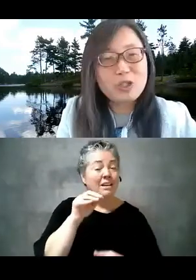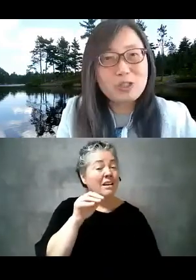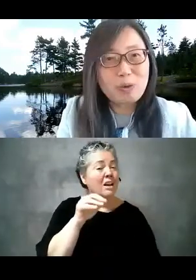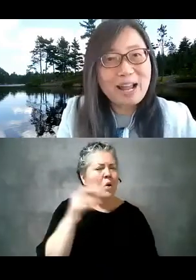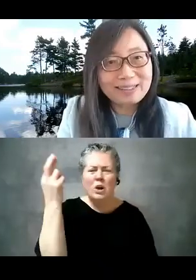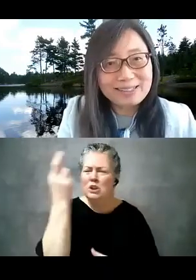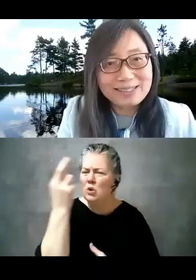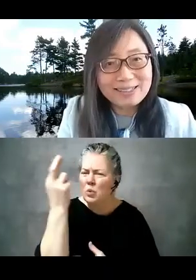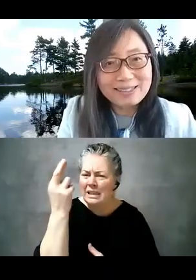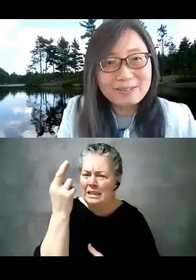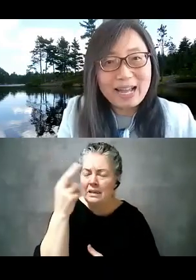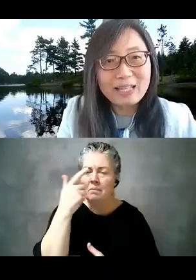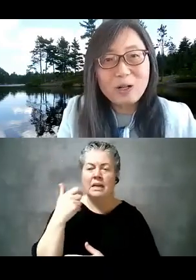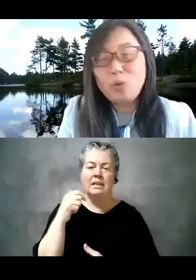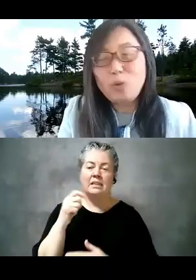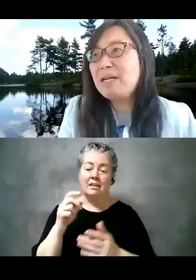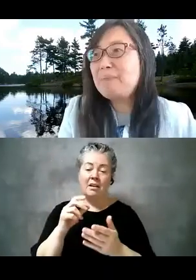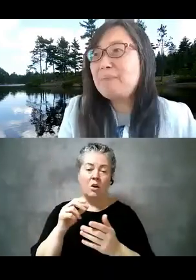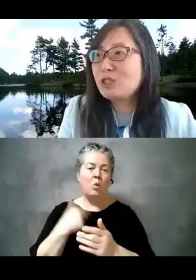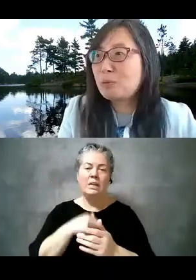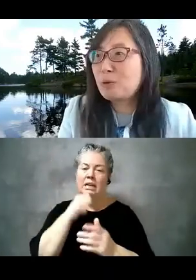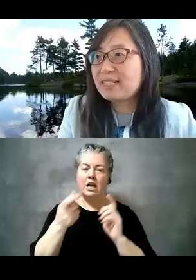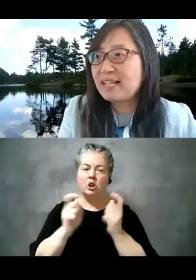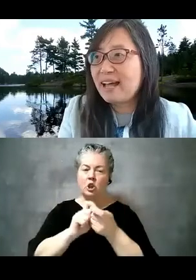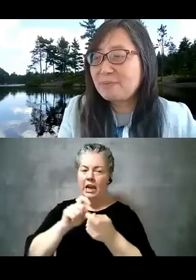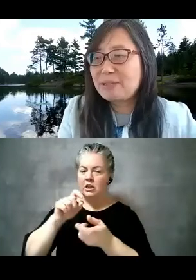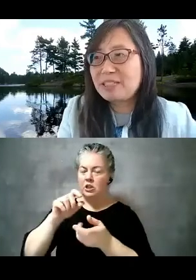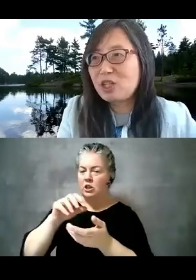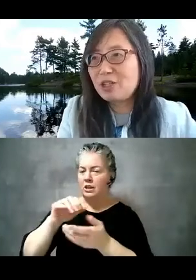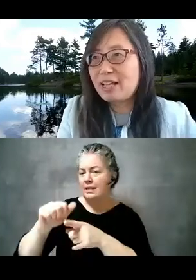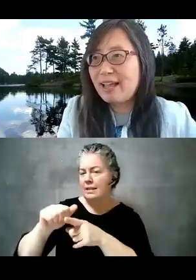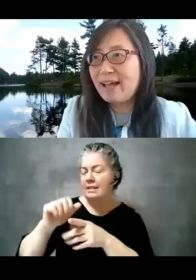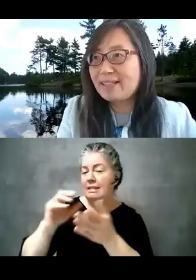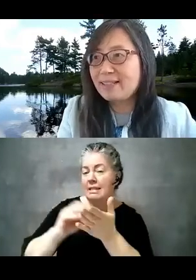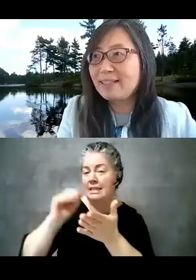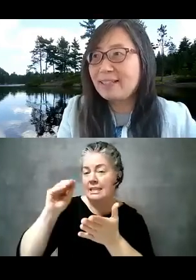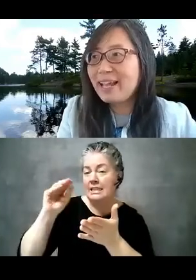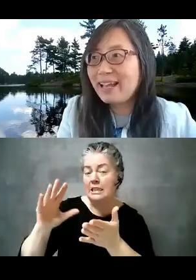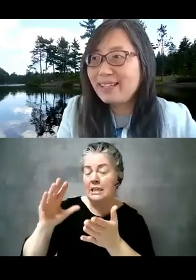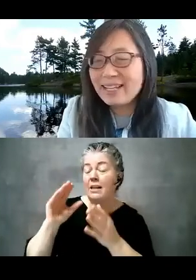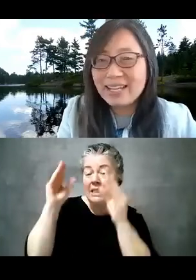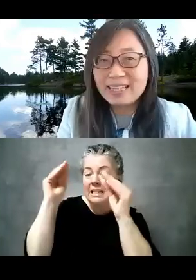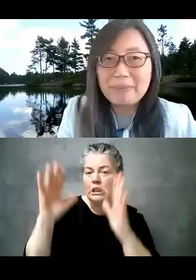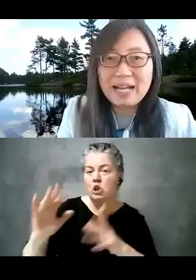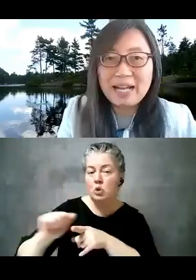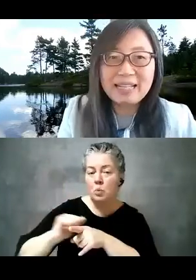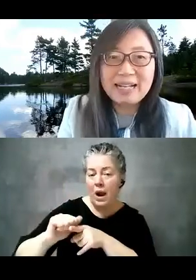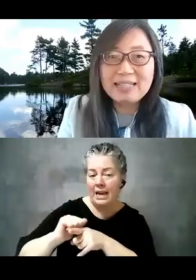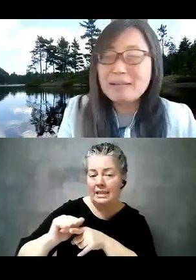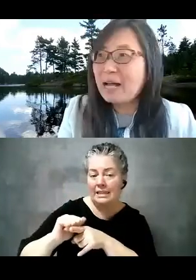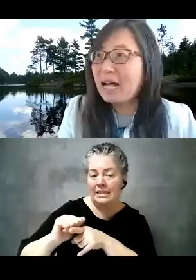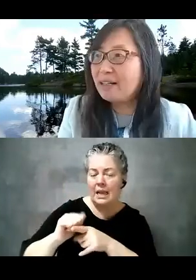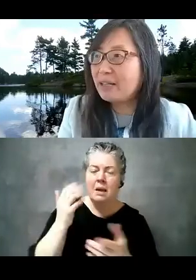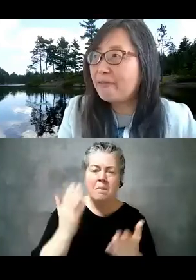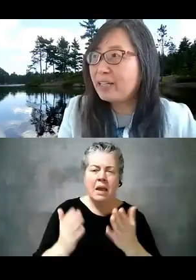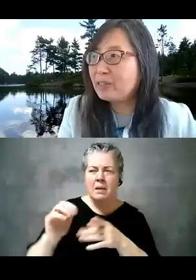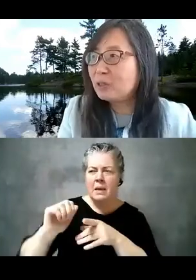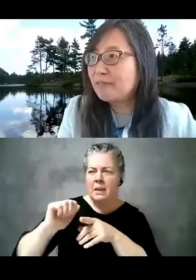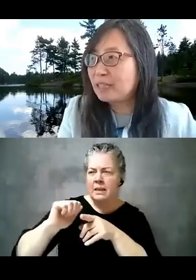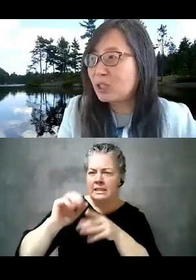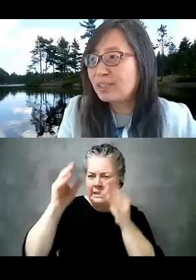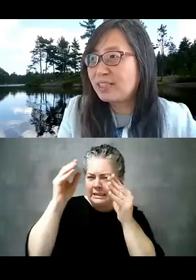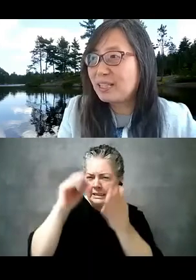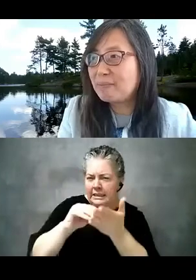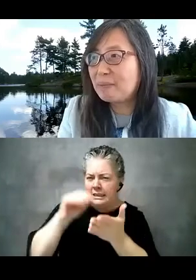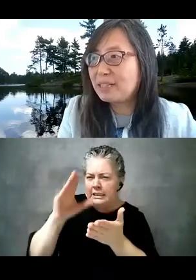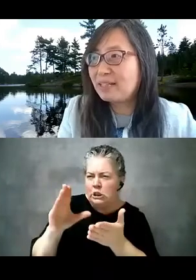change the teacher's practice, right? Or maybe the teacher's practice has been changed as intended, but somehow it failed to